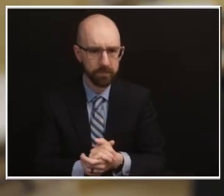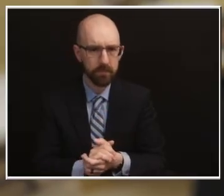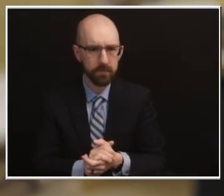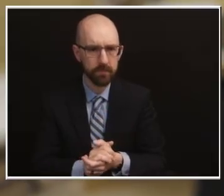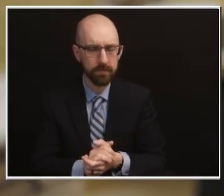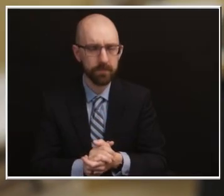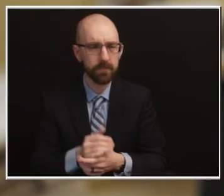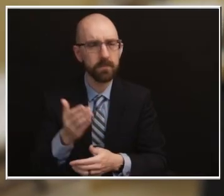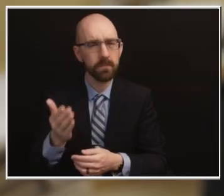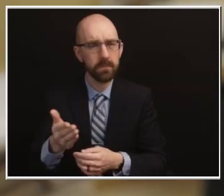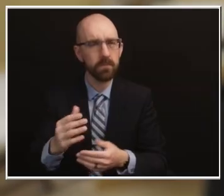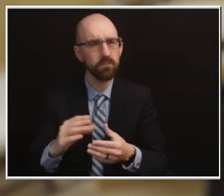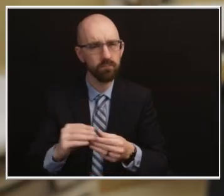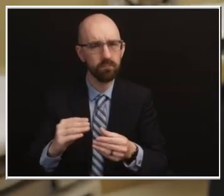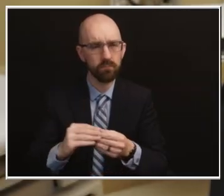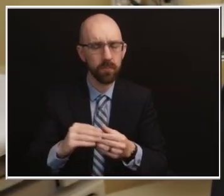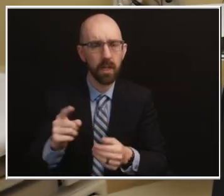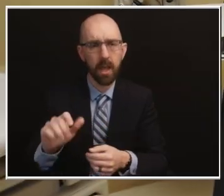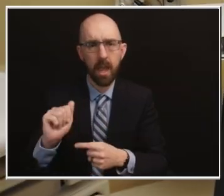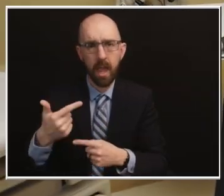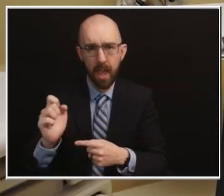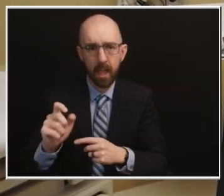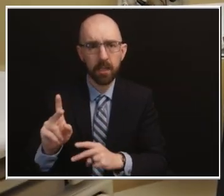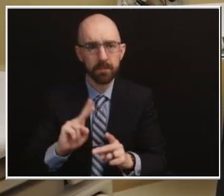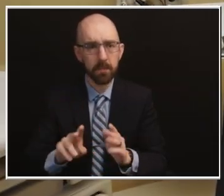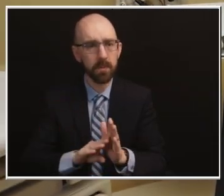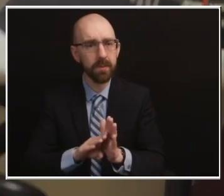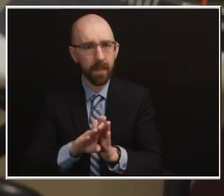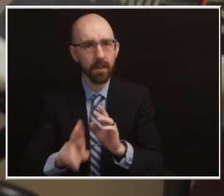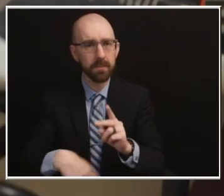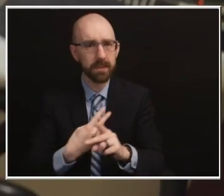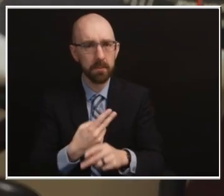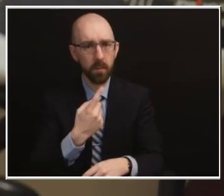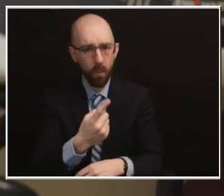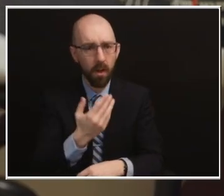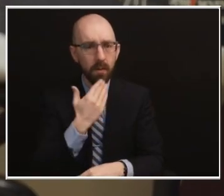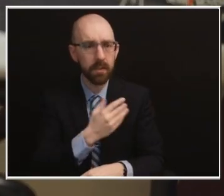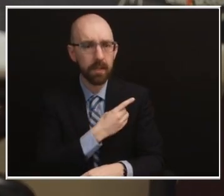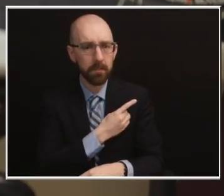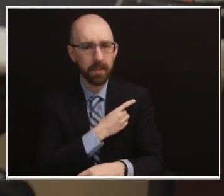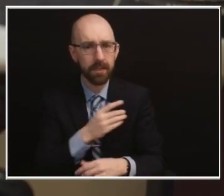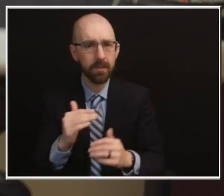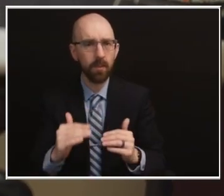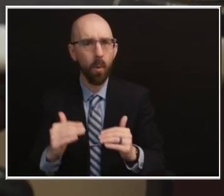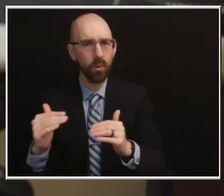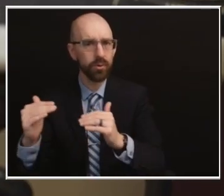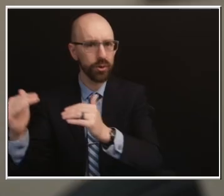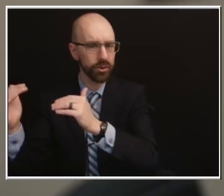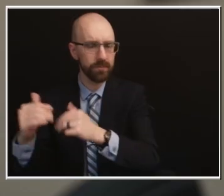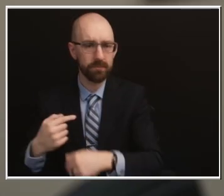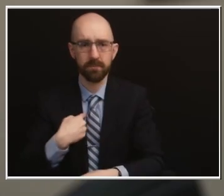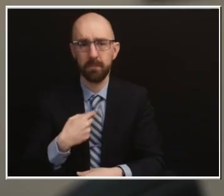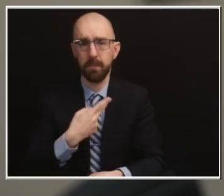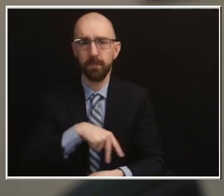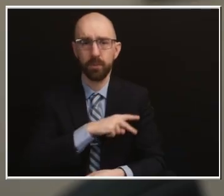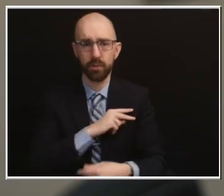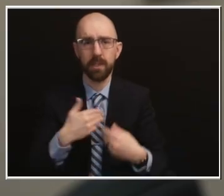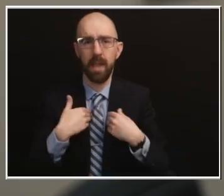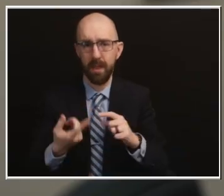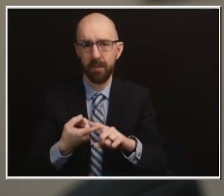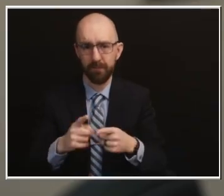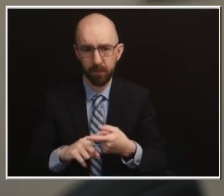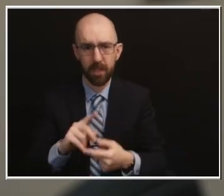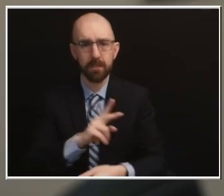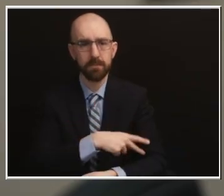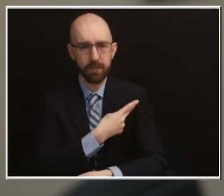Charlotte says the age at which people develop type 1 diabetes is getting older. I personally have friends and patients who have been